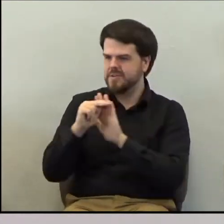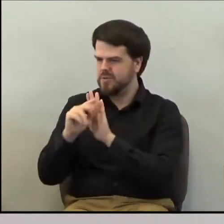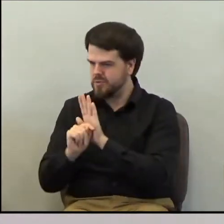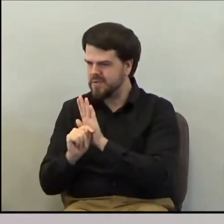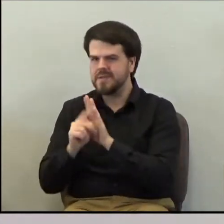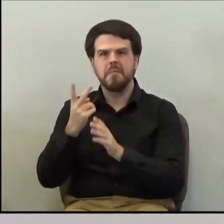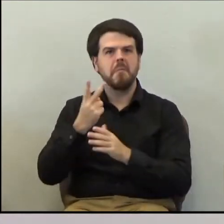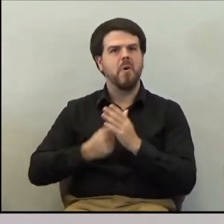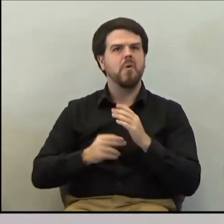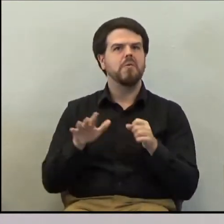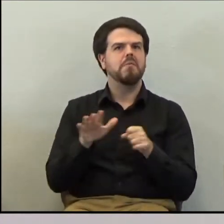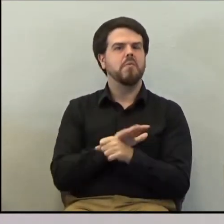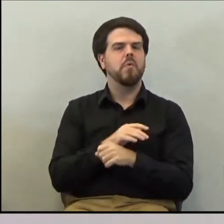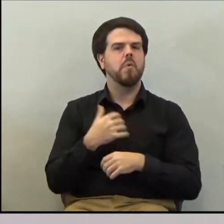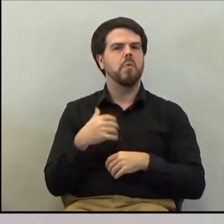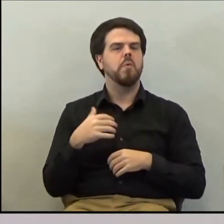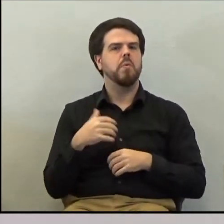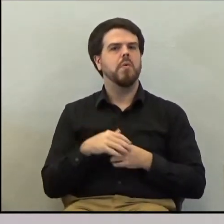little letter. And